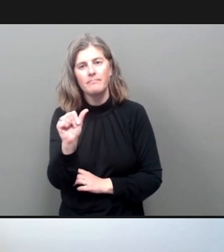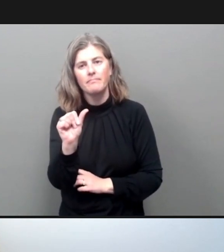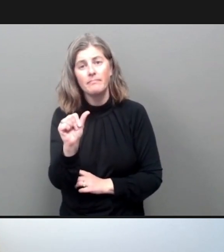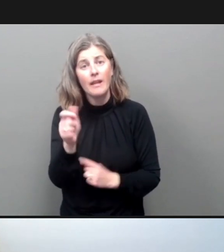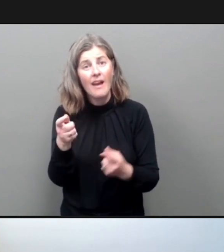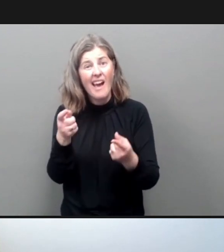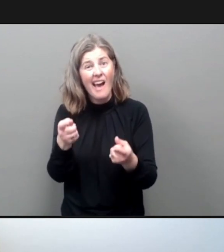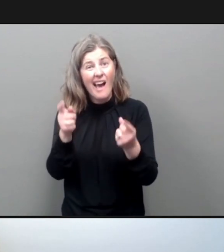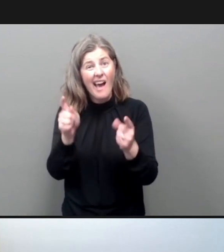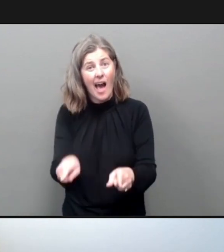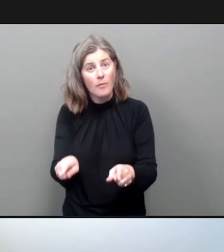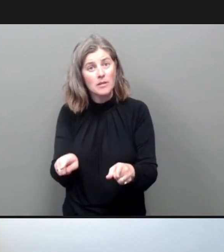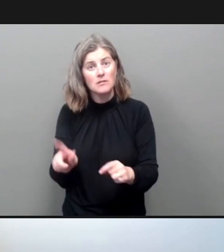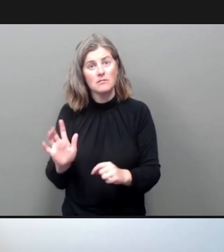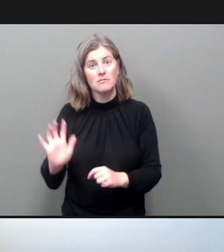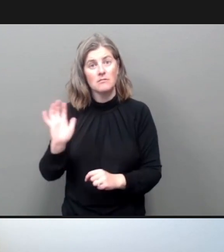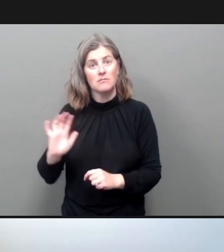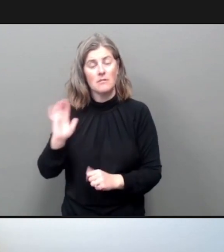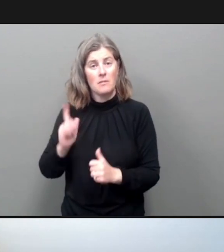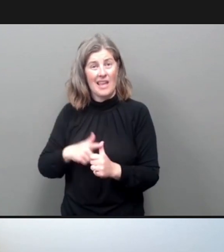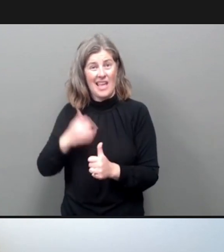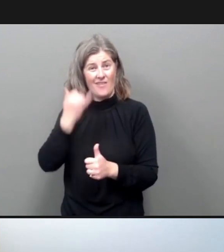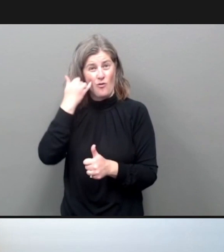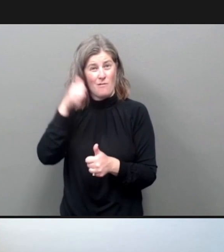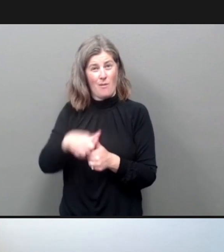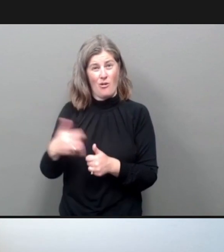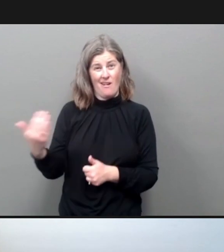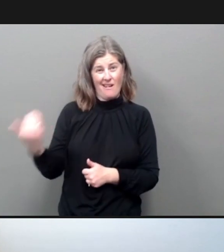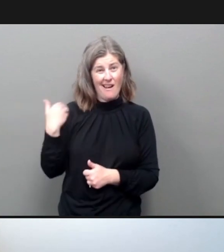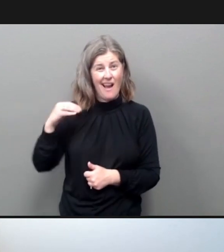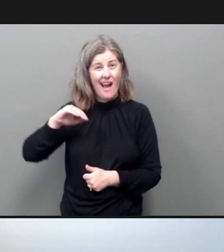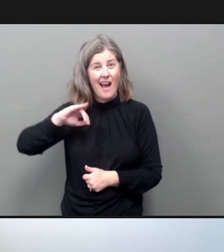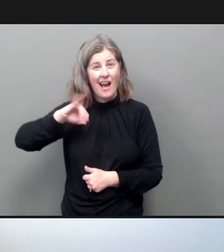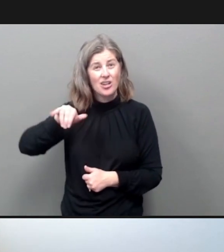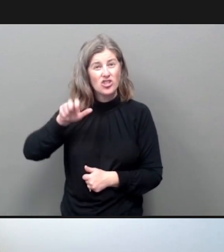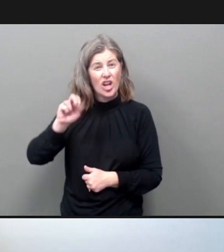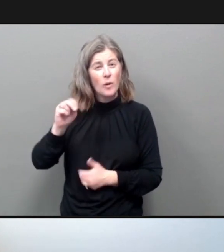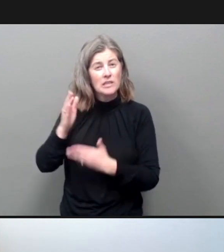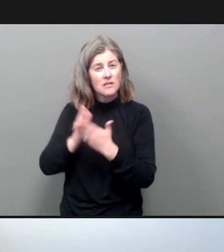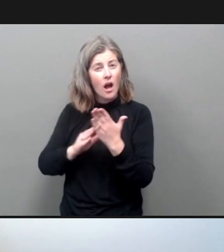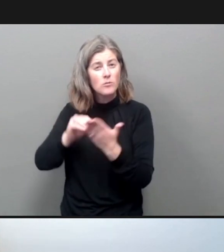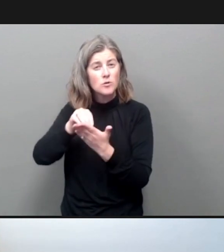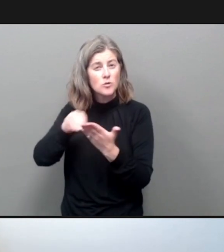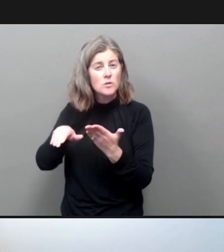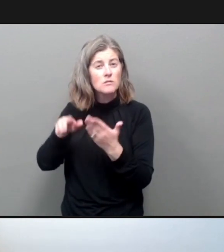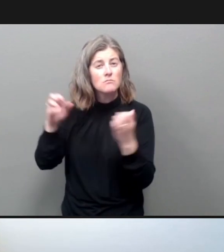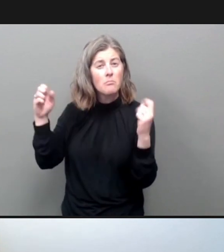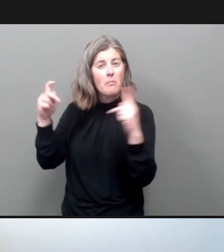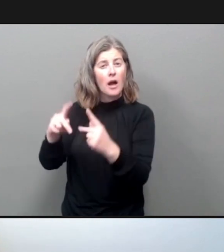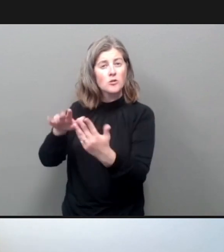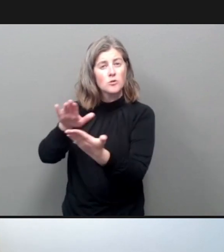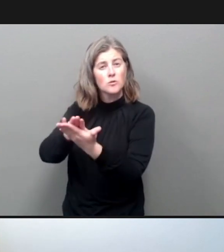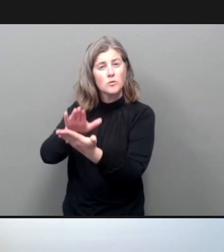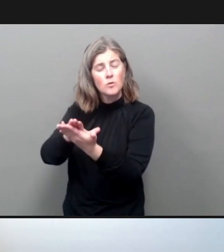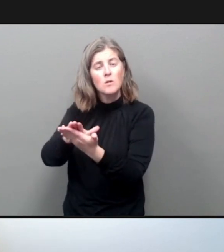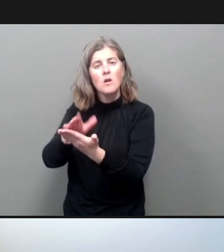out that at the beginning, like if you remember in January when some folks were back in school, we were looking at case